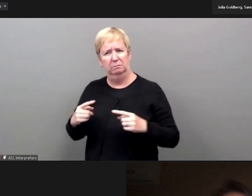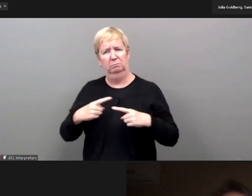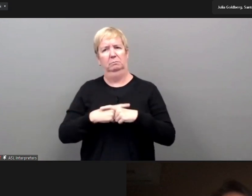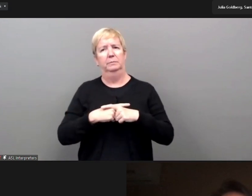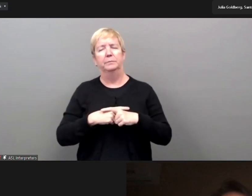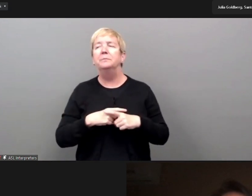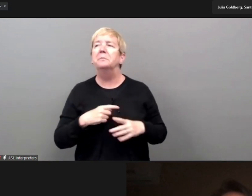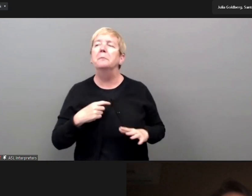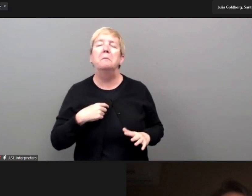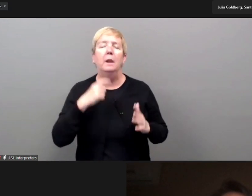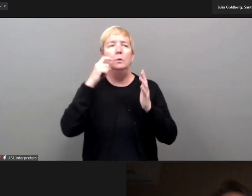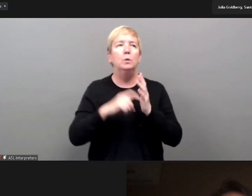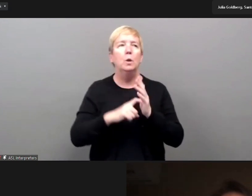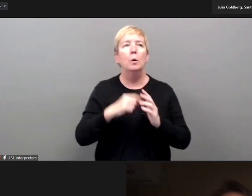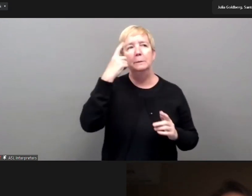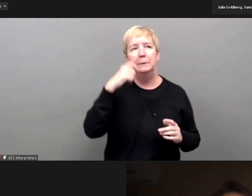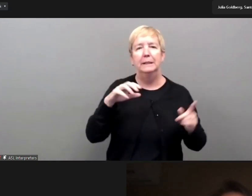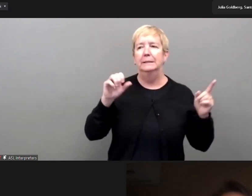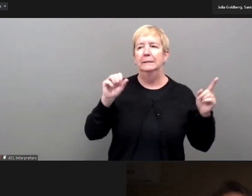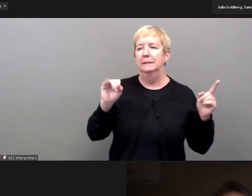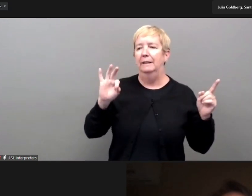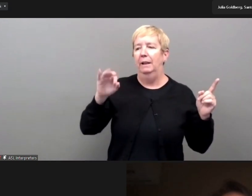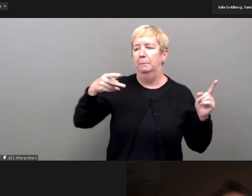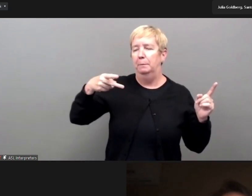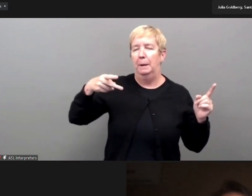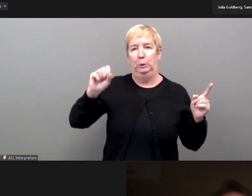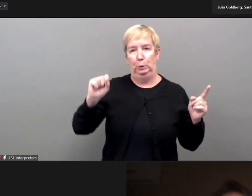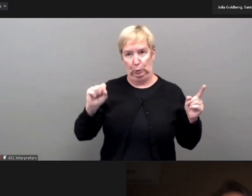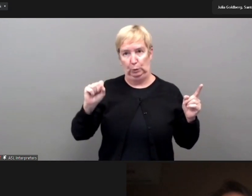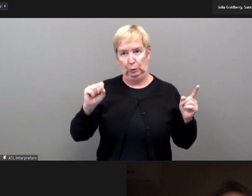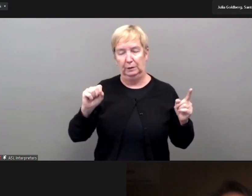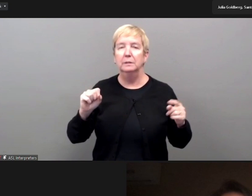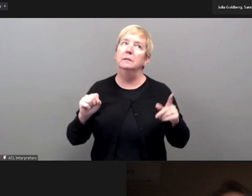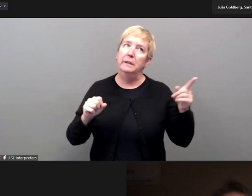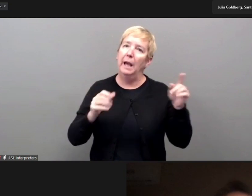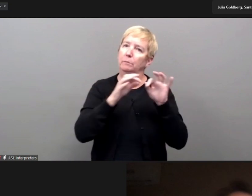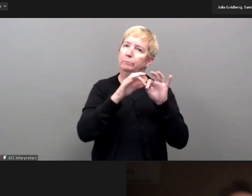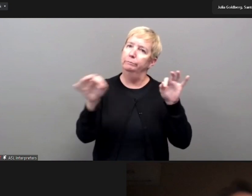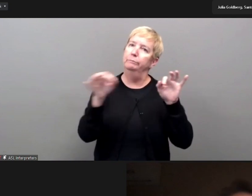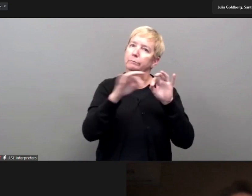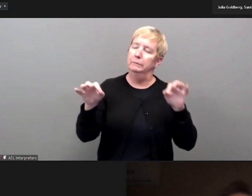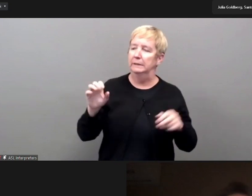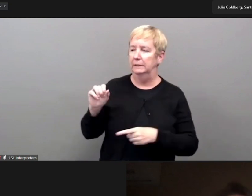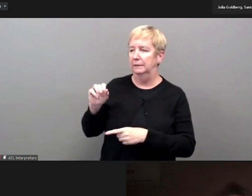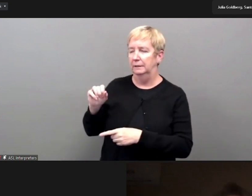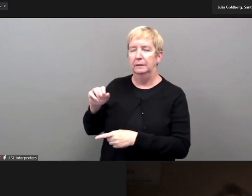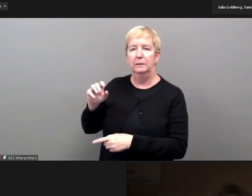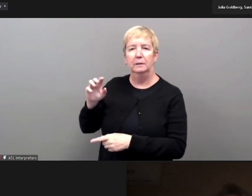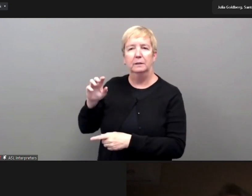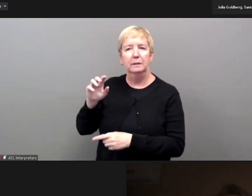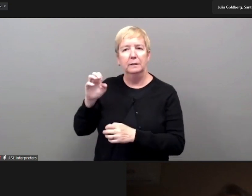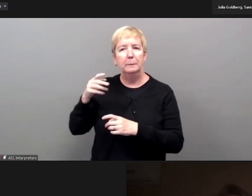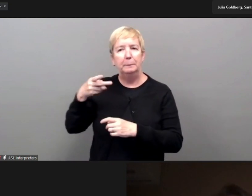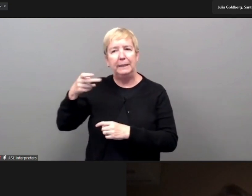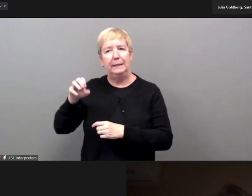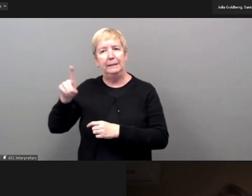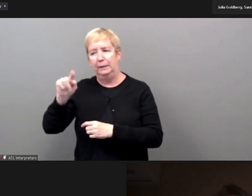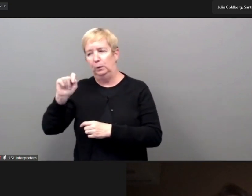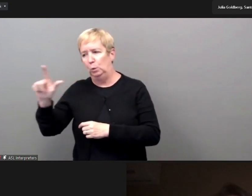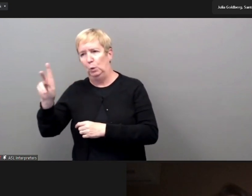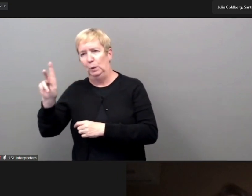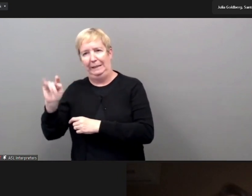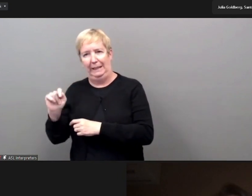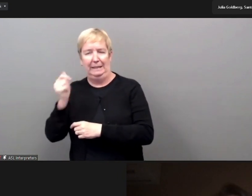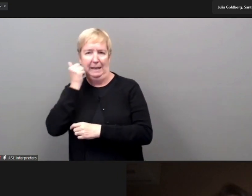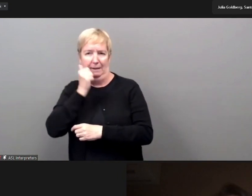Fe Public Schools quotes the PED part of the toolkit every day with its cases. And I thought, isn't that the opposite of what